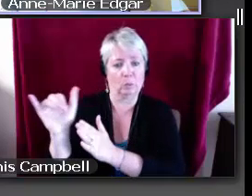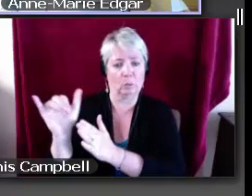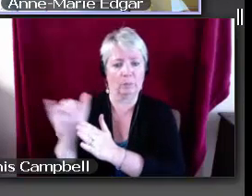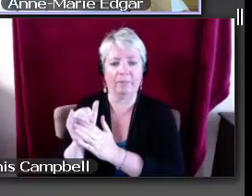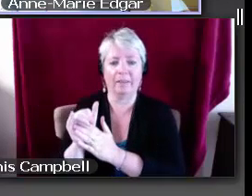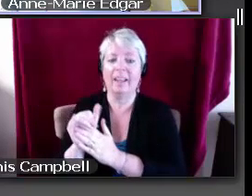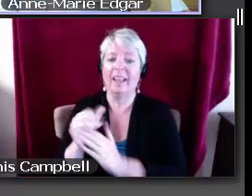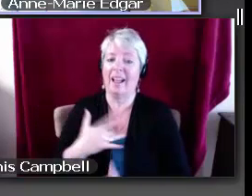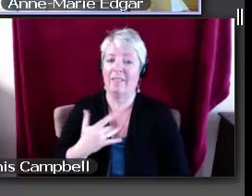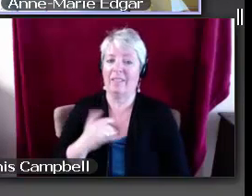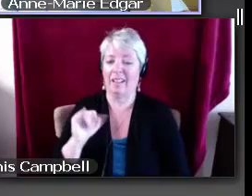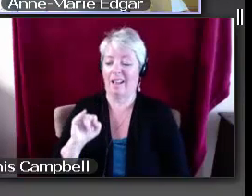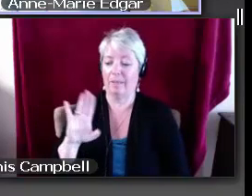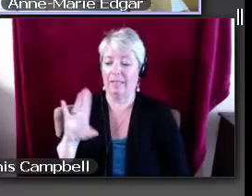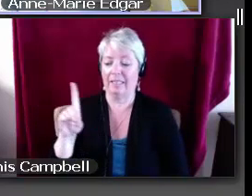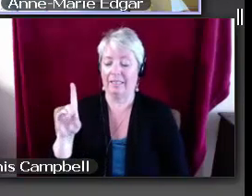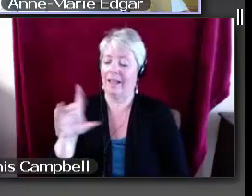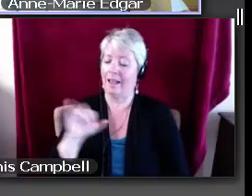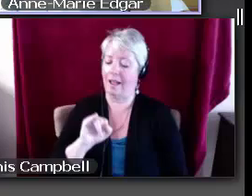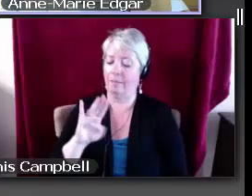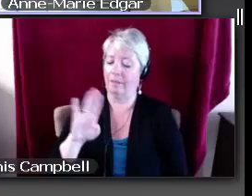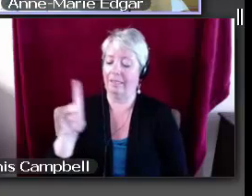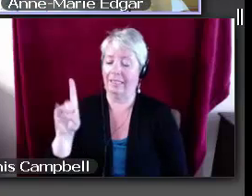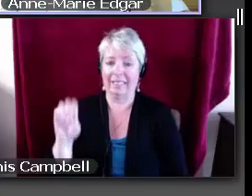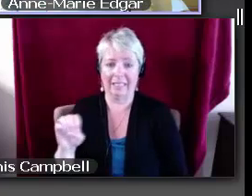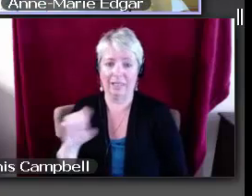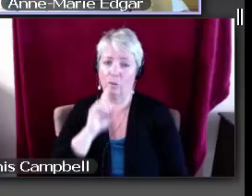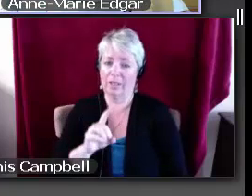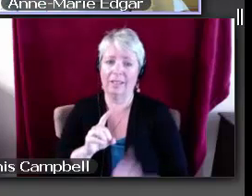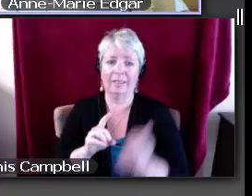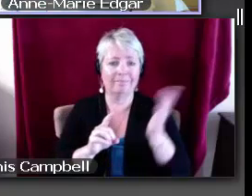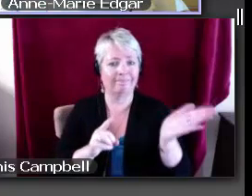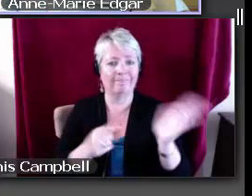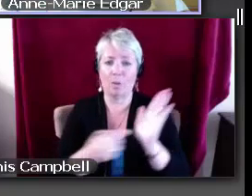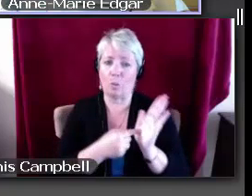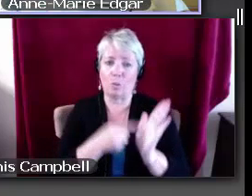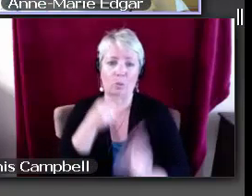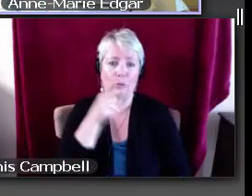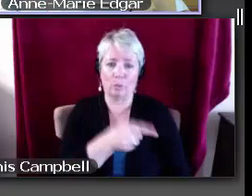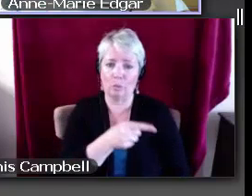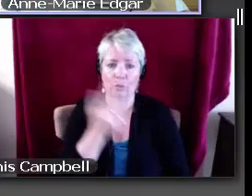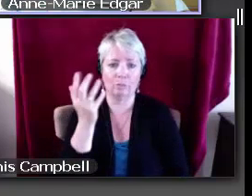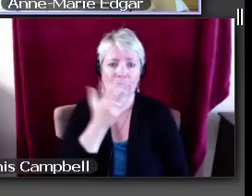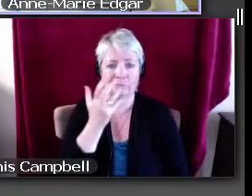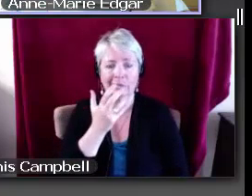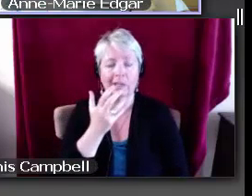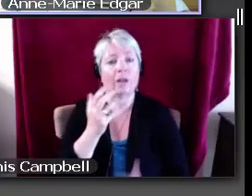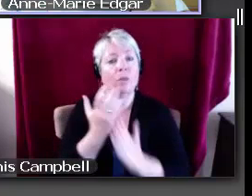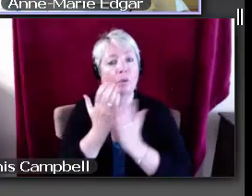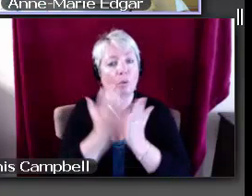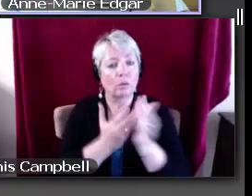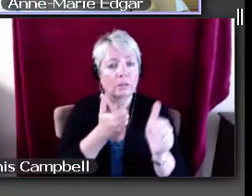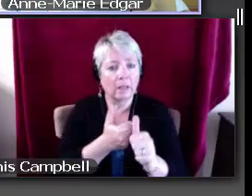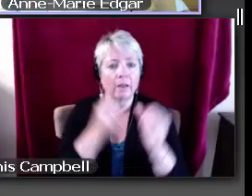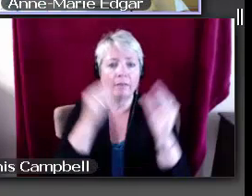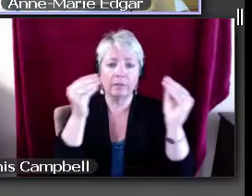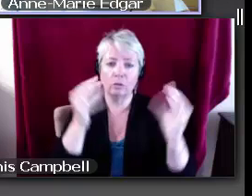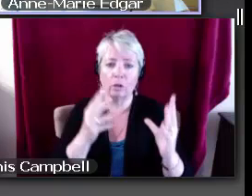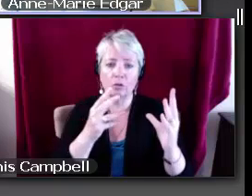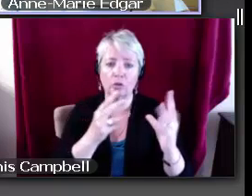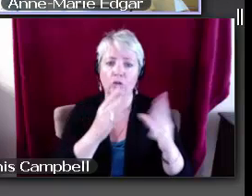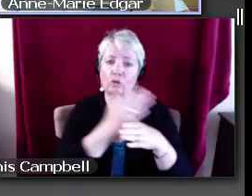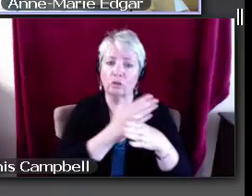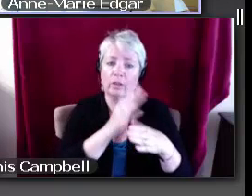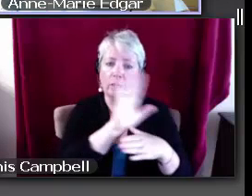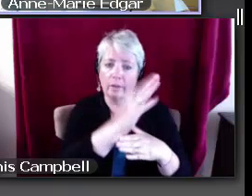IBDE course, I don't know what I would be doing as a career. The IBDE course and instructors have given me knowledge and